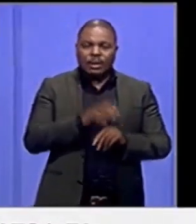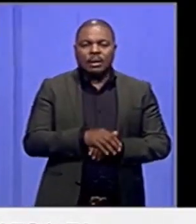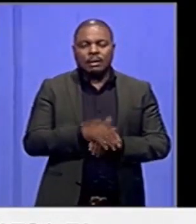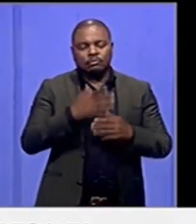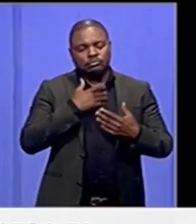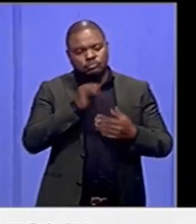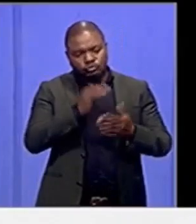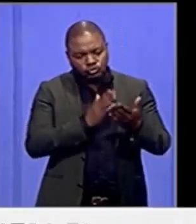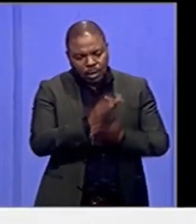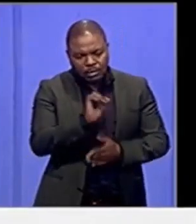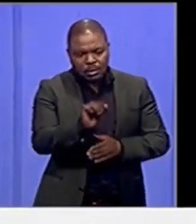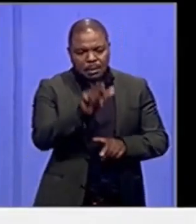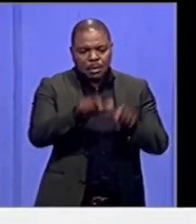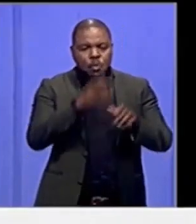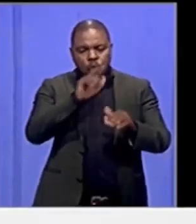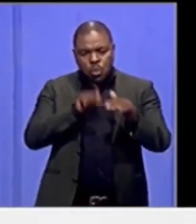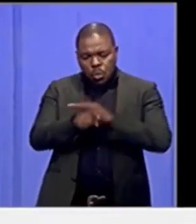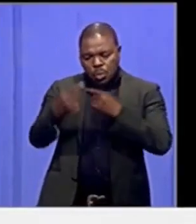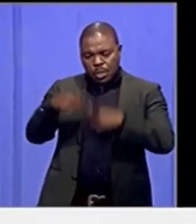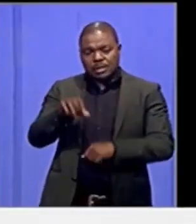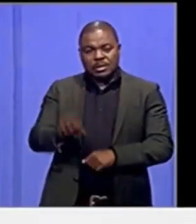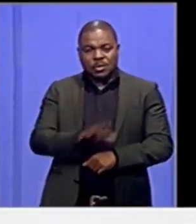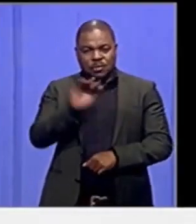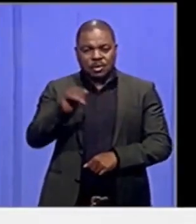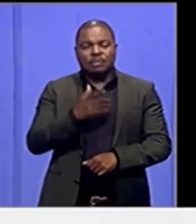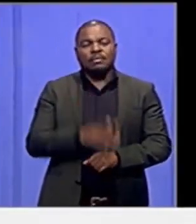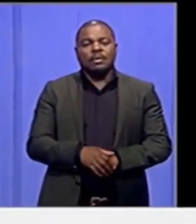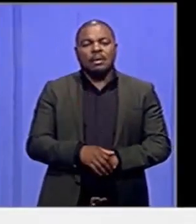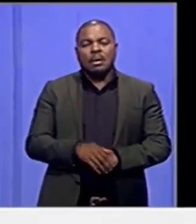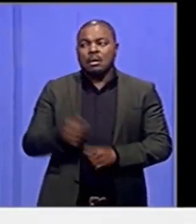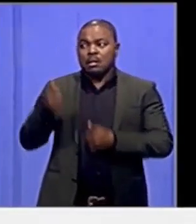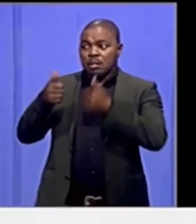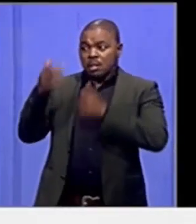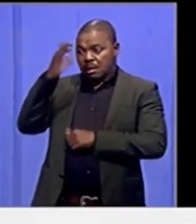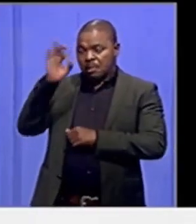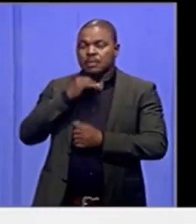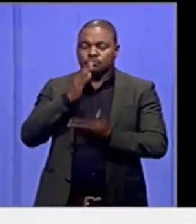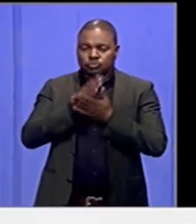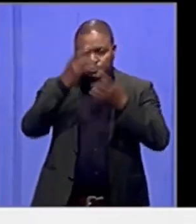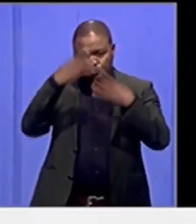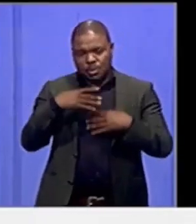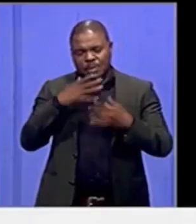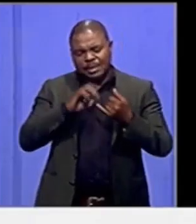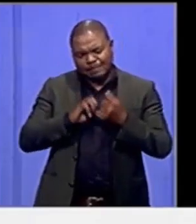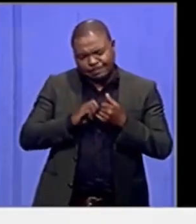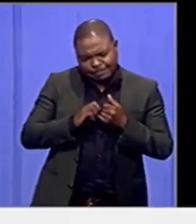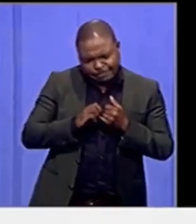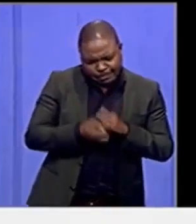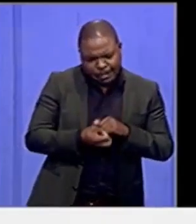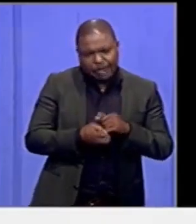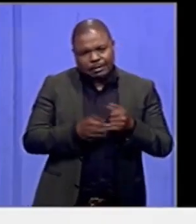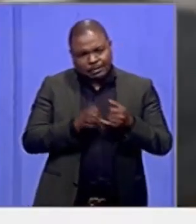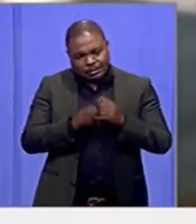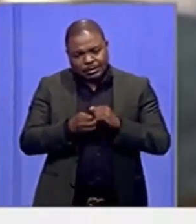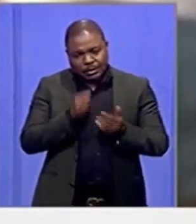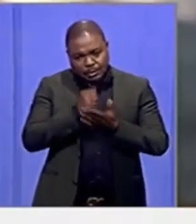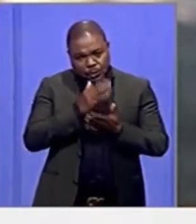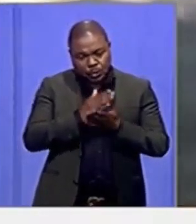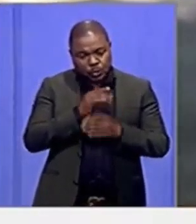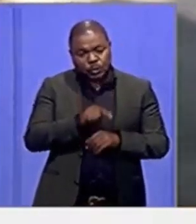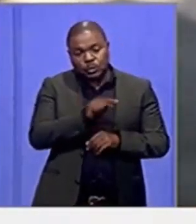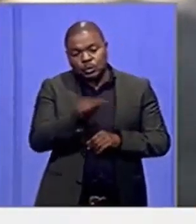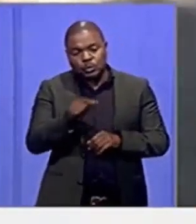dignity of the refugees. We've been assured by authorities that all efforts will be made to keep the parents